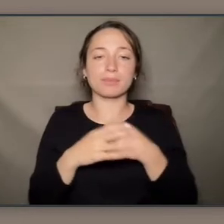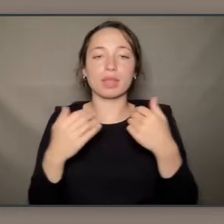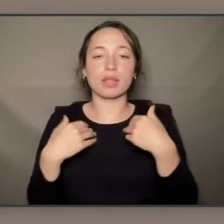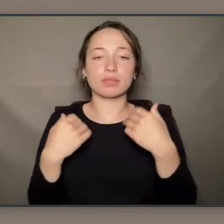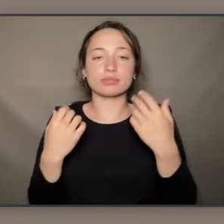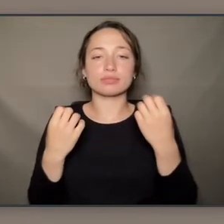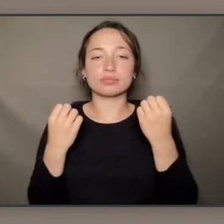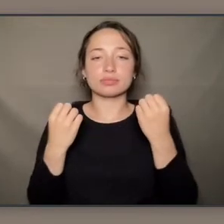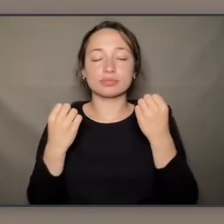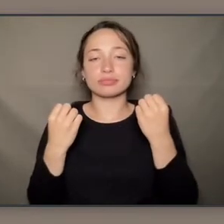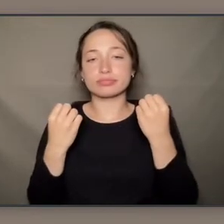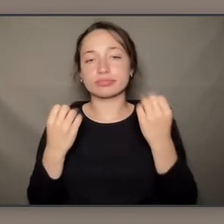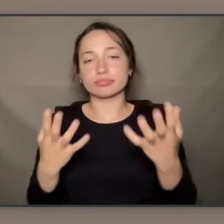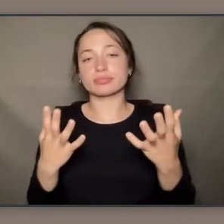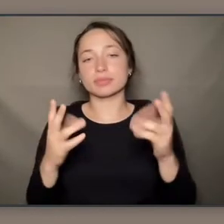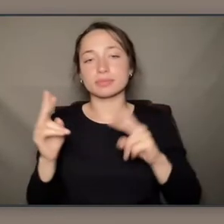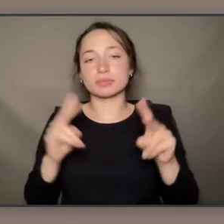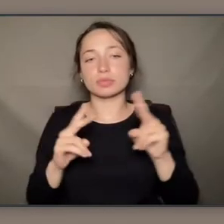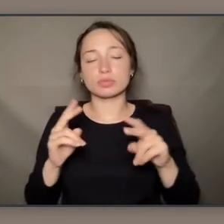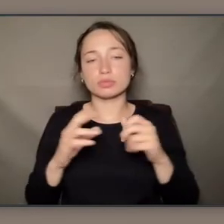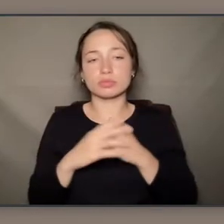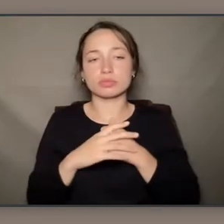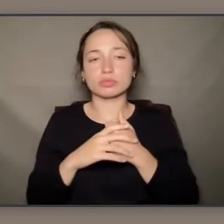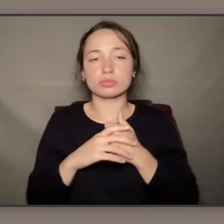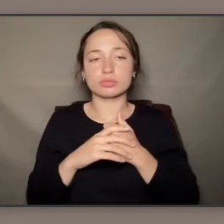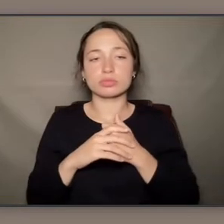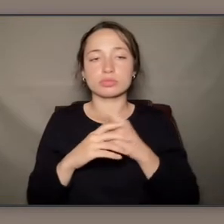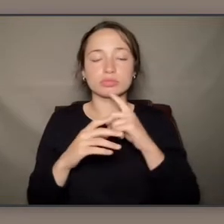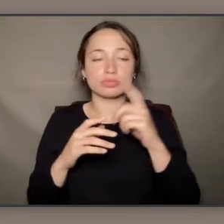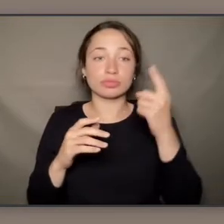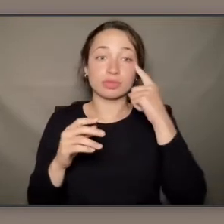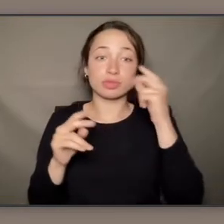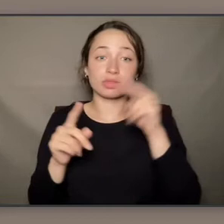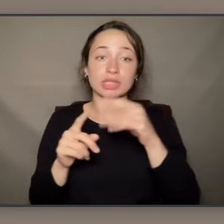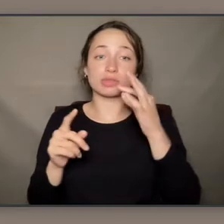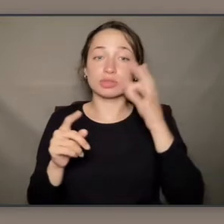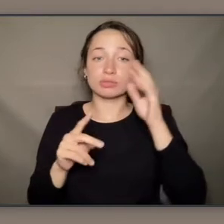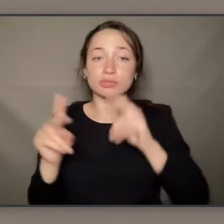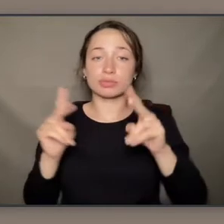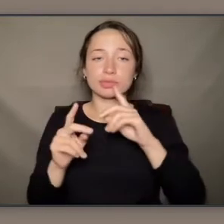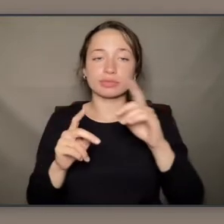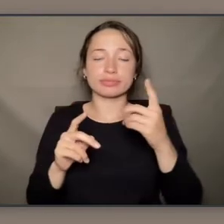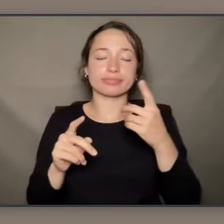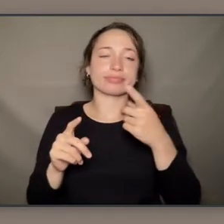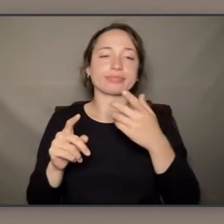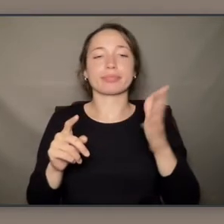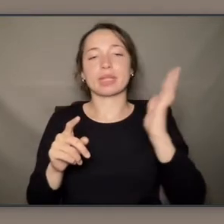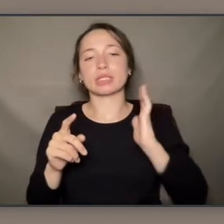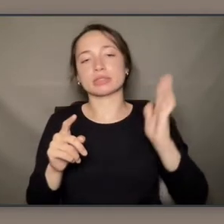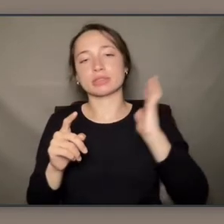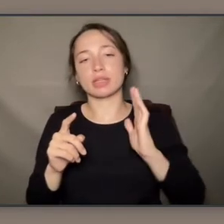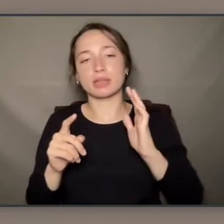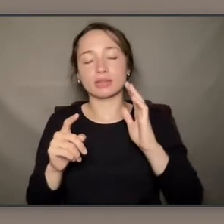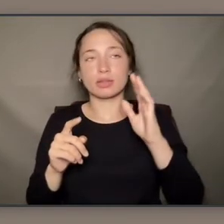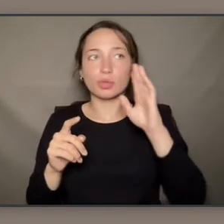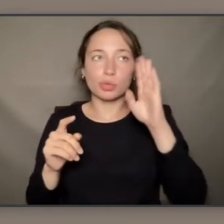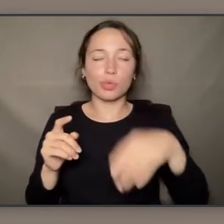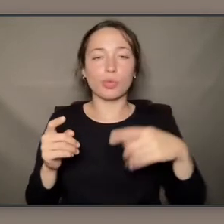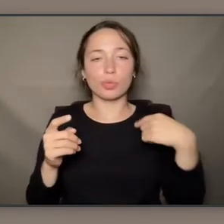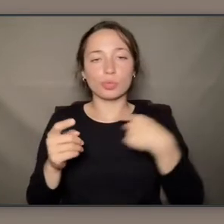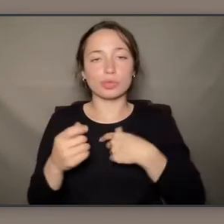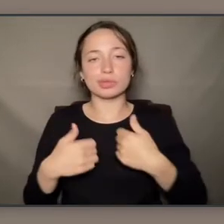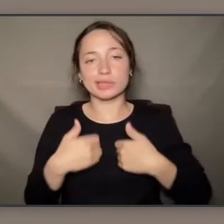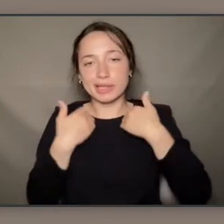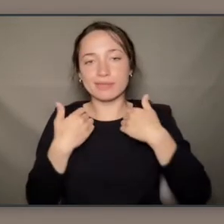by us. There are so many people who think of indigenous people as, or in the past